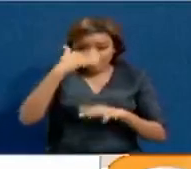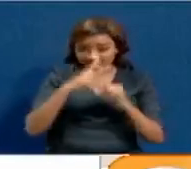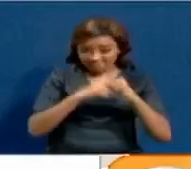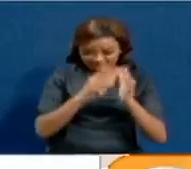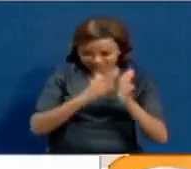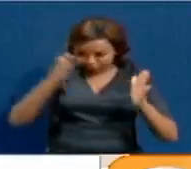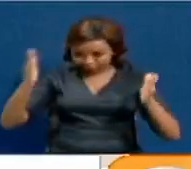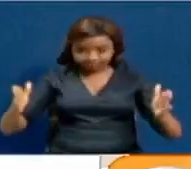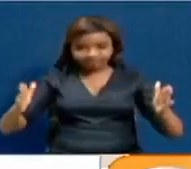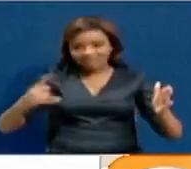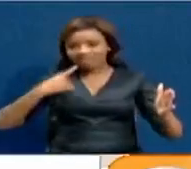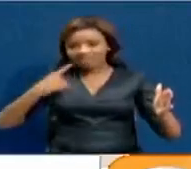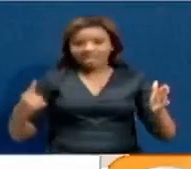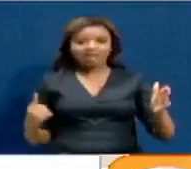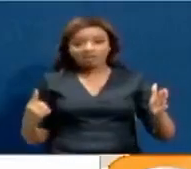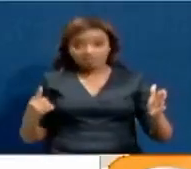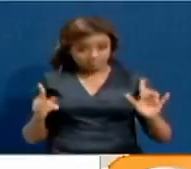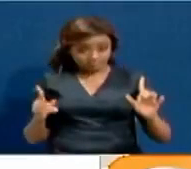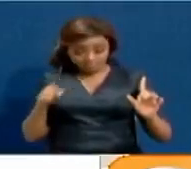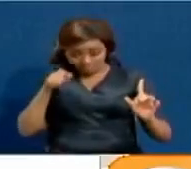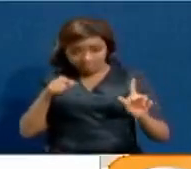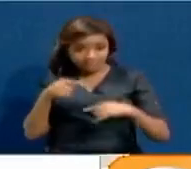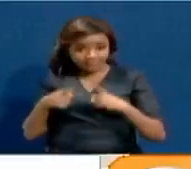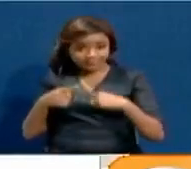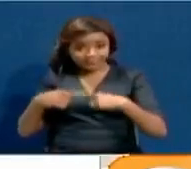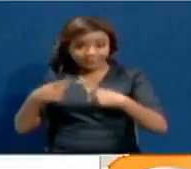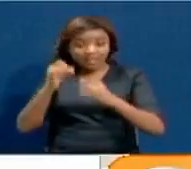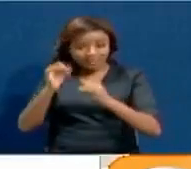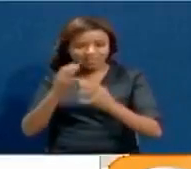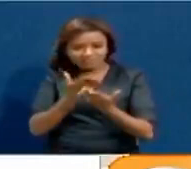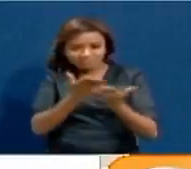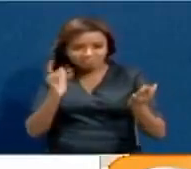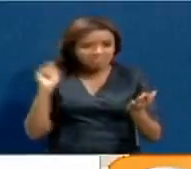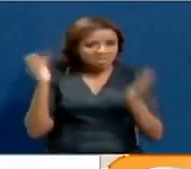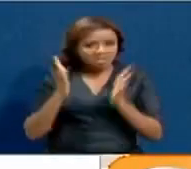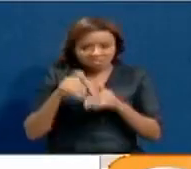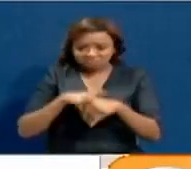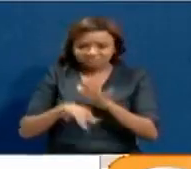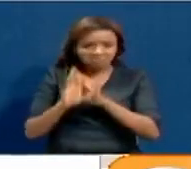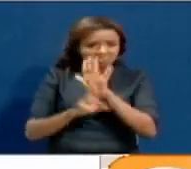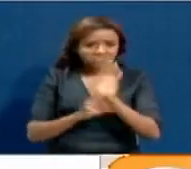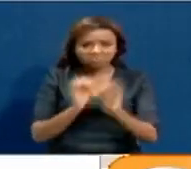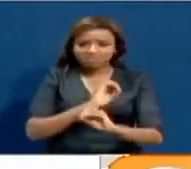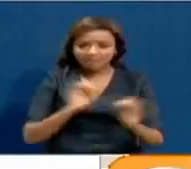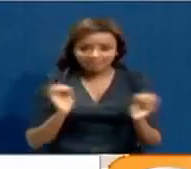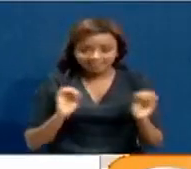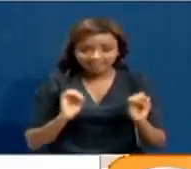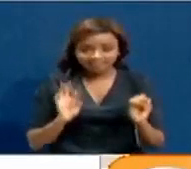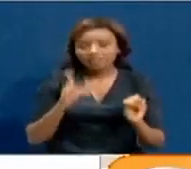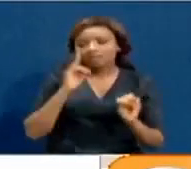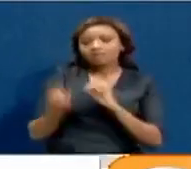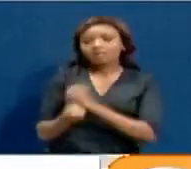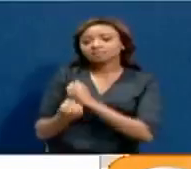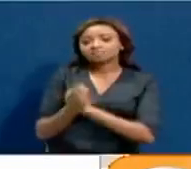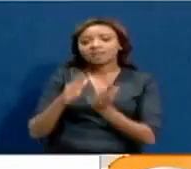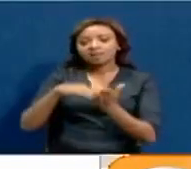7 days. However, he warns that this will continue being the case if Kenyans do not adhere to the COVID-19 regulations. Raquel Mugai